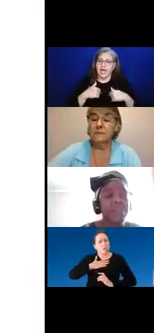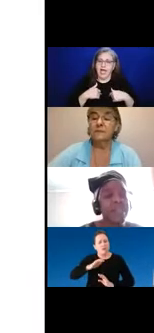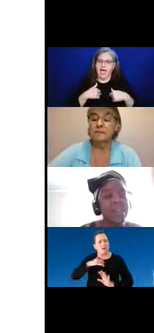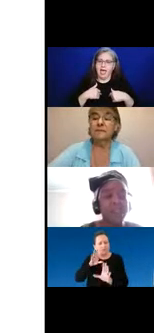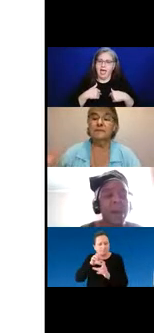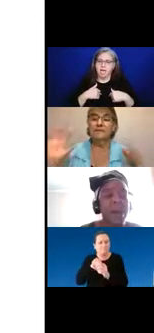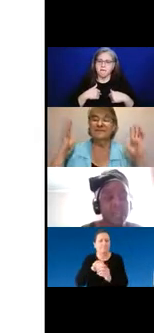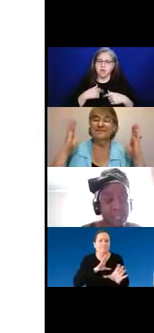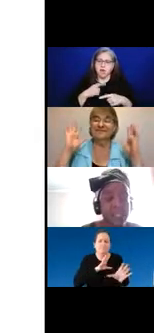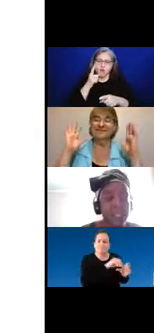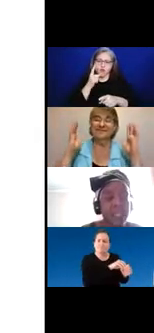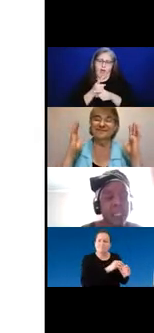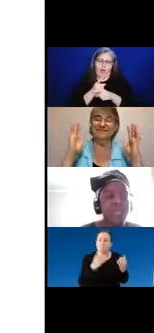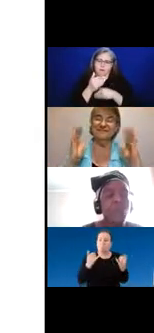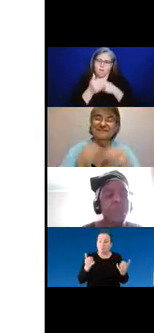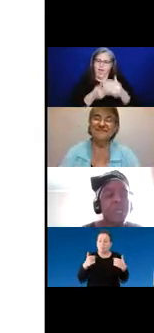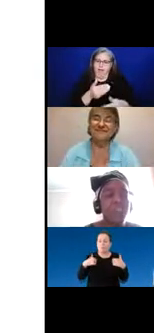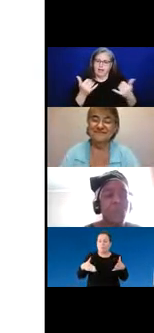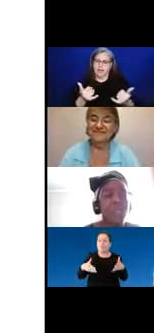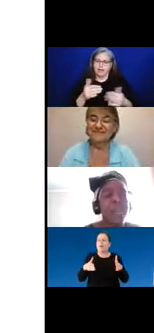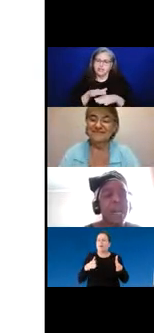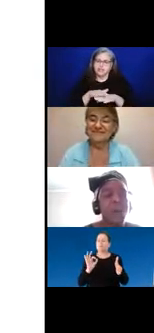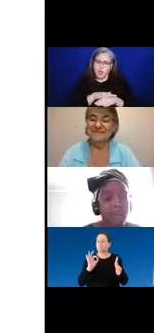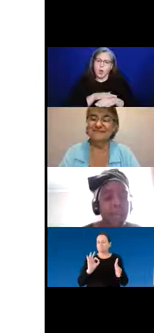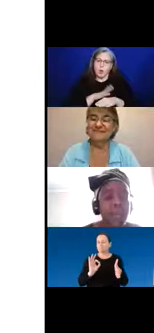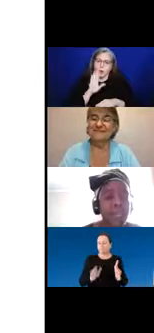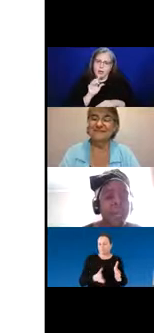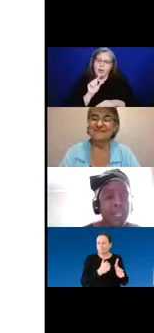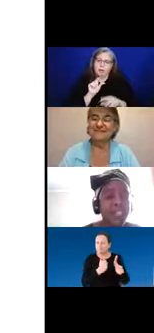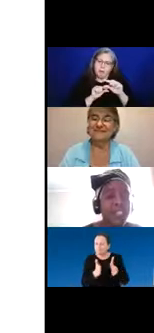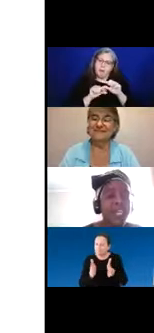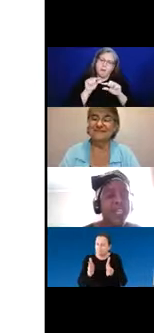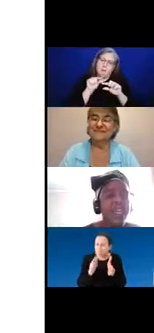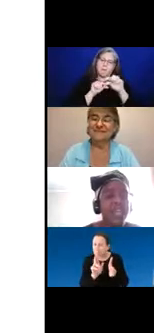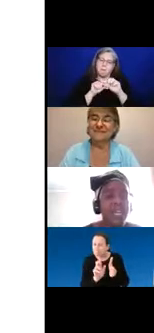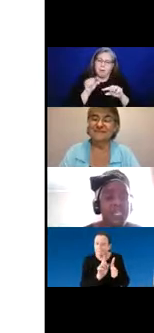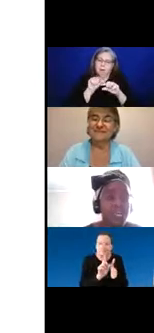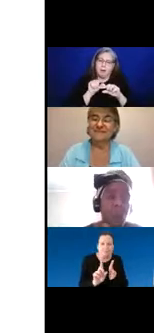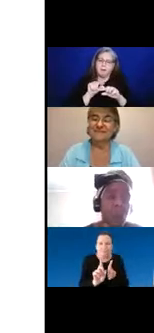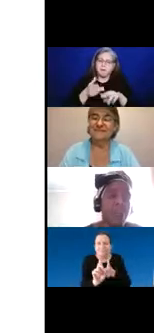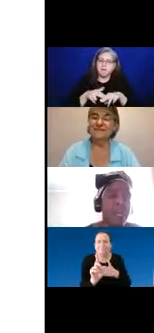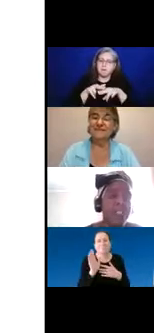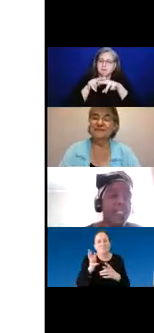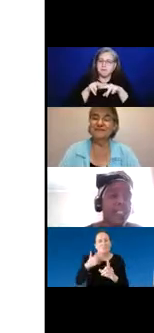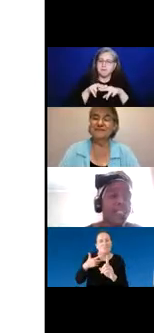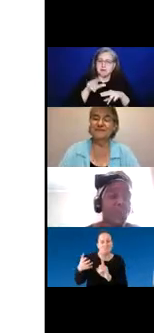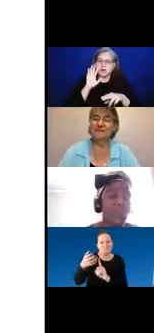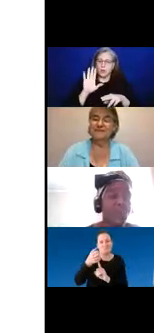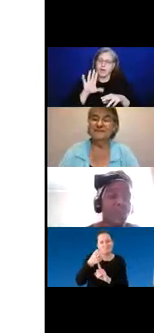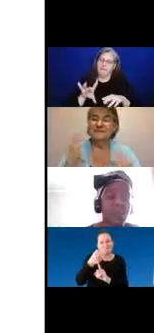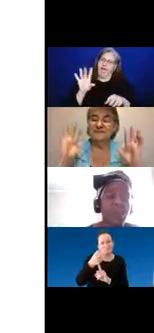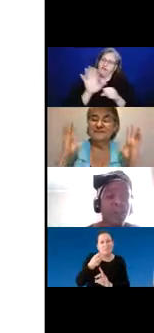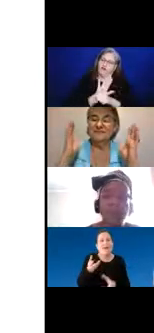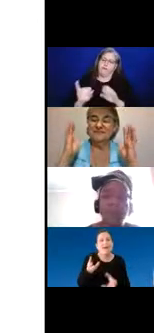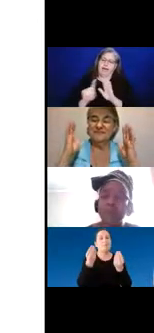light, I'm in the right path. And then slowly but surely, I am getting there, and I will know my identity.